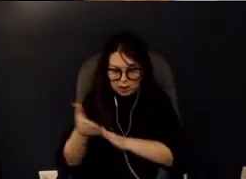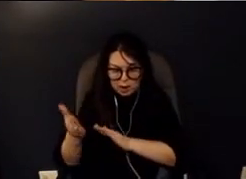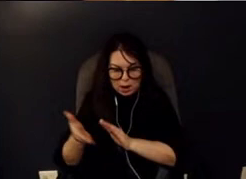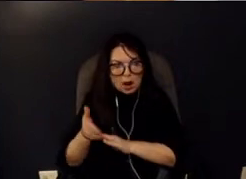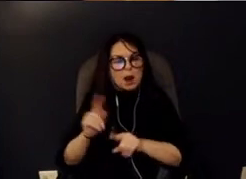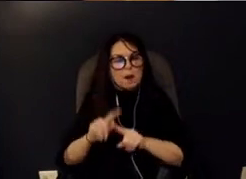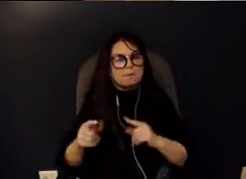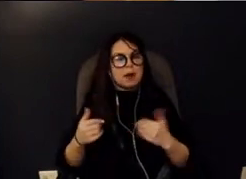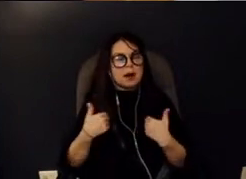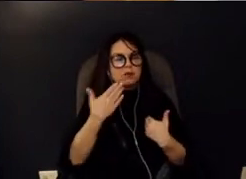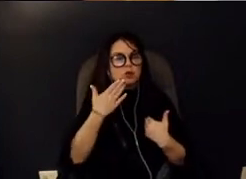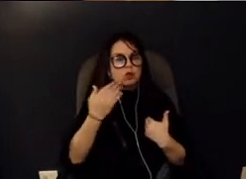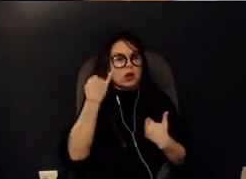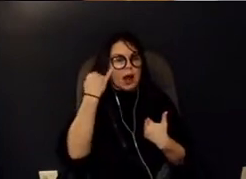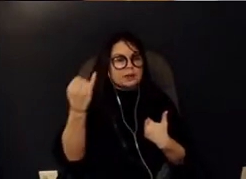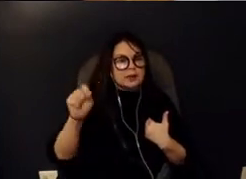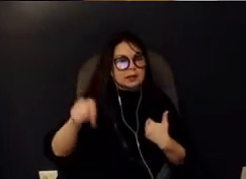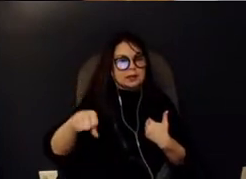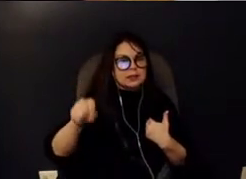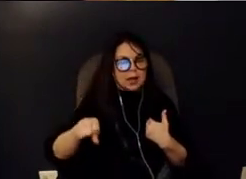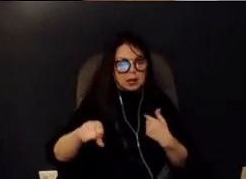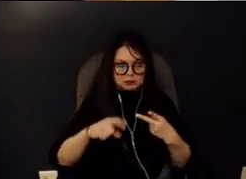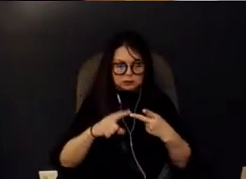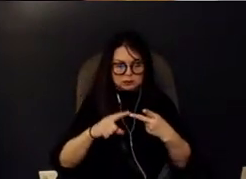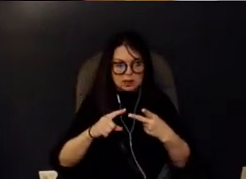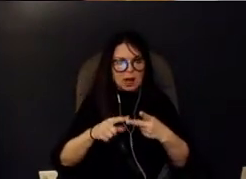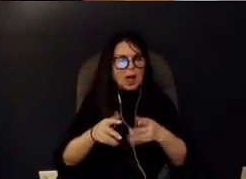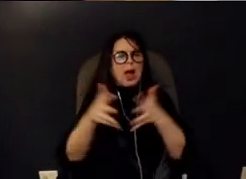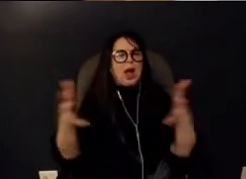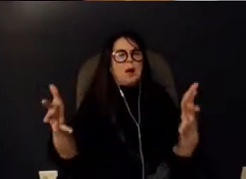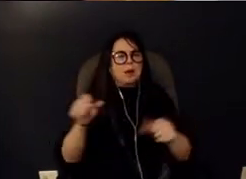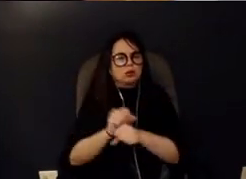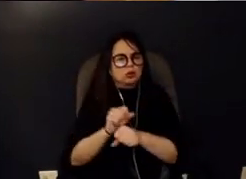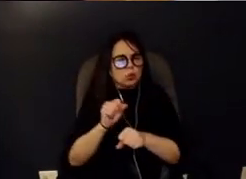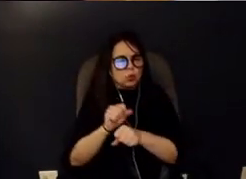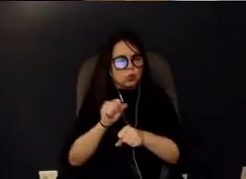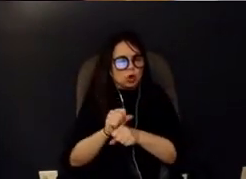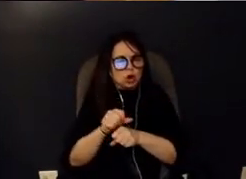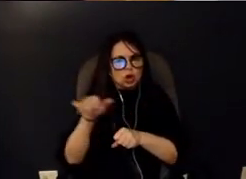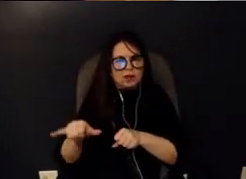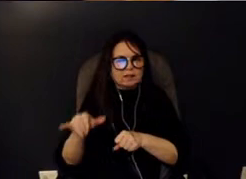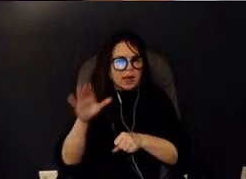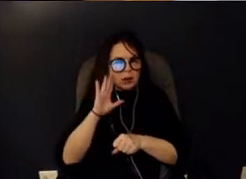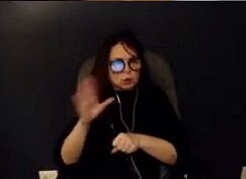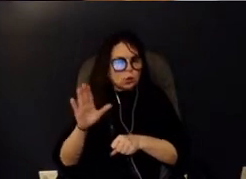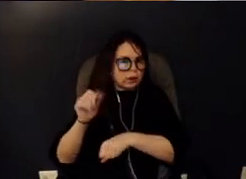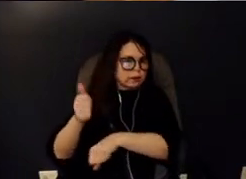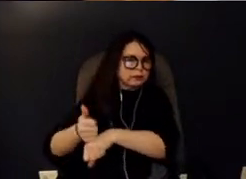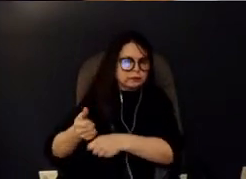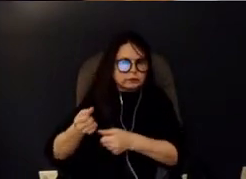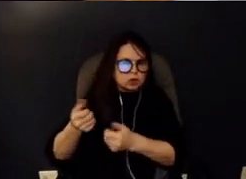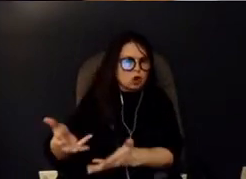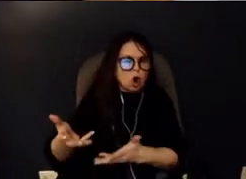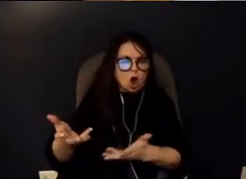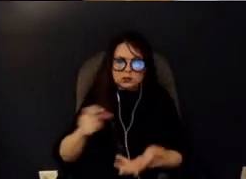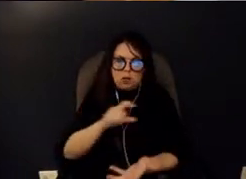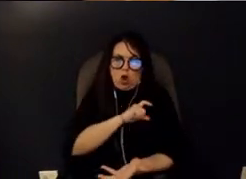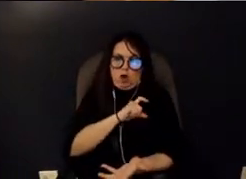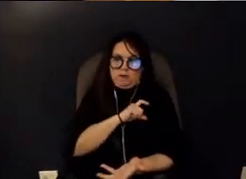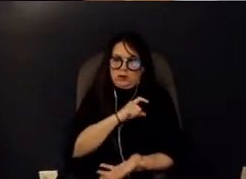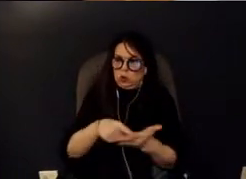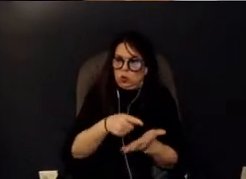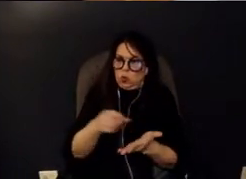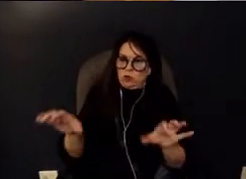know exactly what volume of work they will ultimately offset that officers are currently doing. I'm hopeful that that is